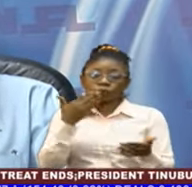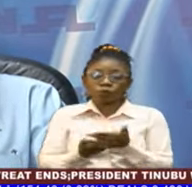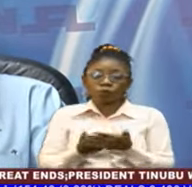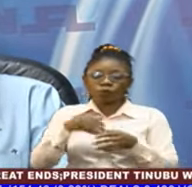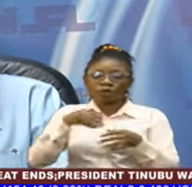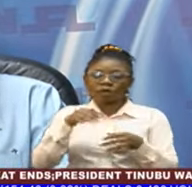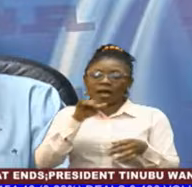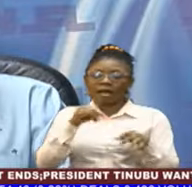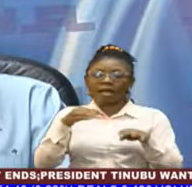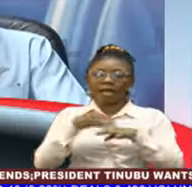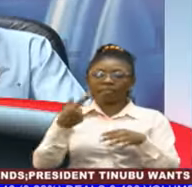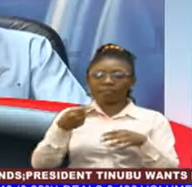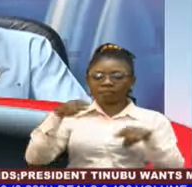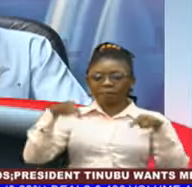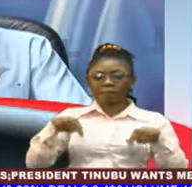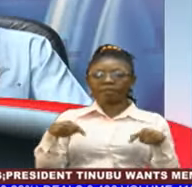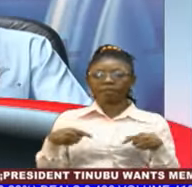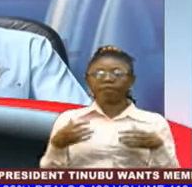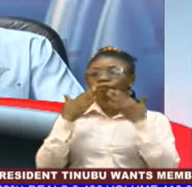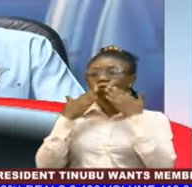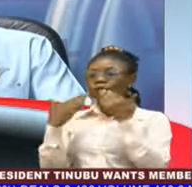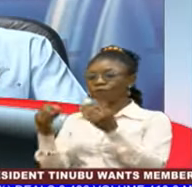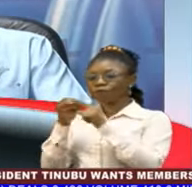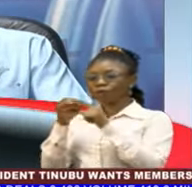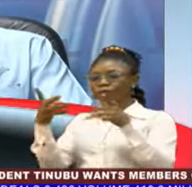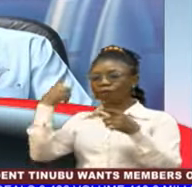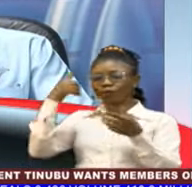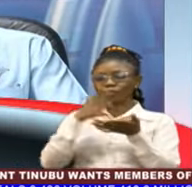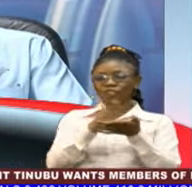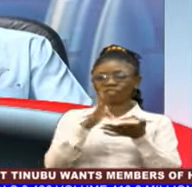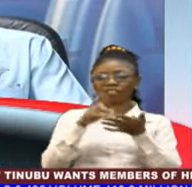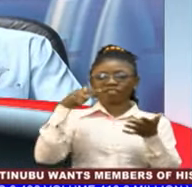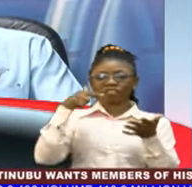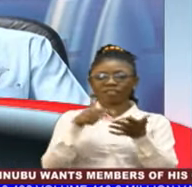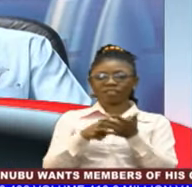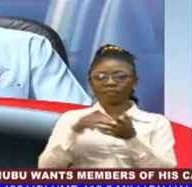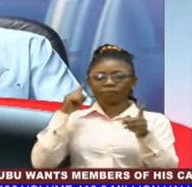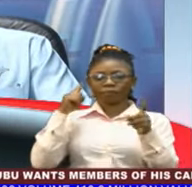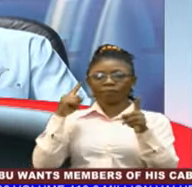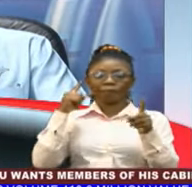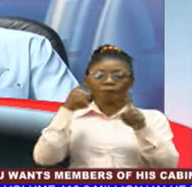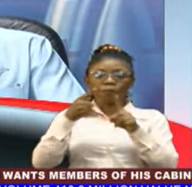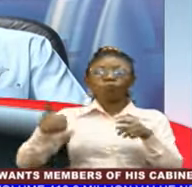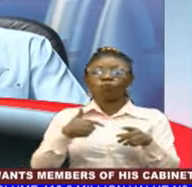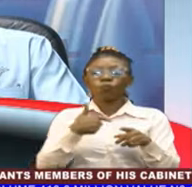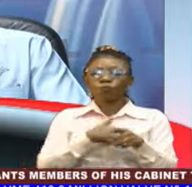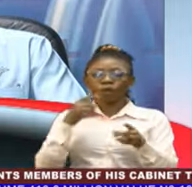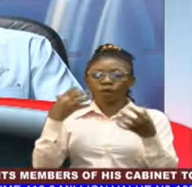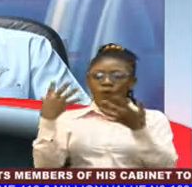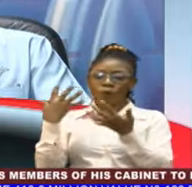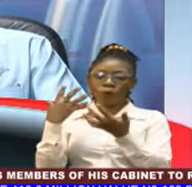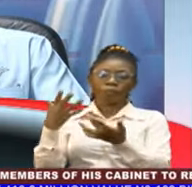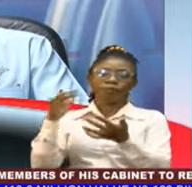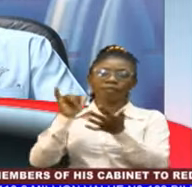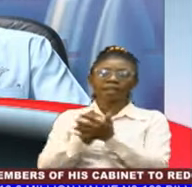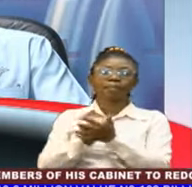moment. We thank you very much, Mr. Enojo, for sharing those perspectives, and we hope that man will create a